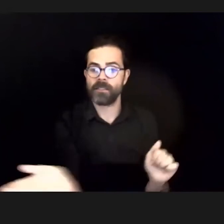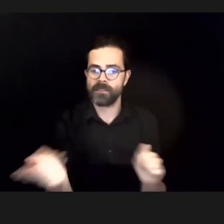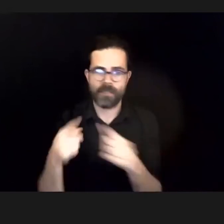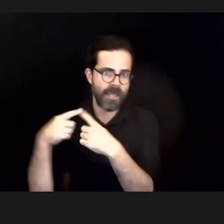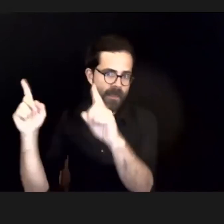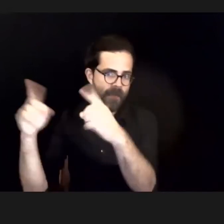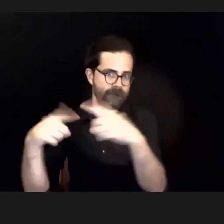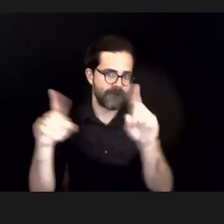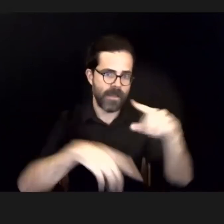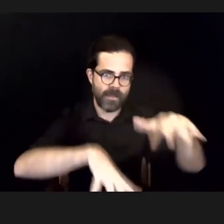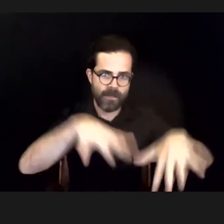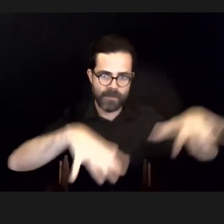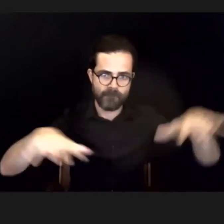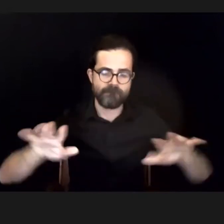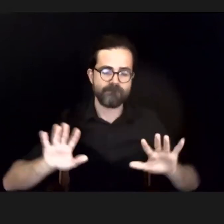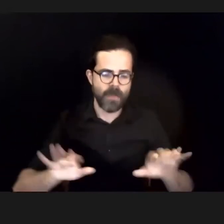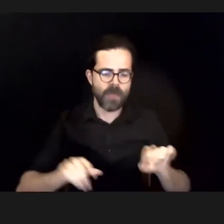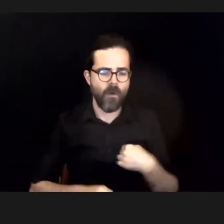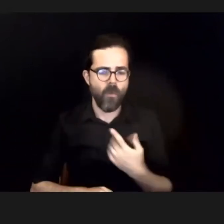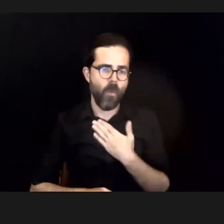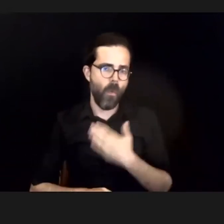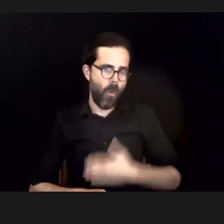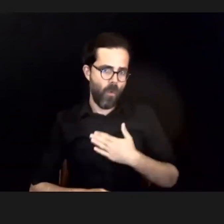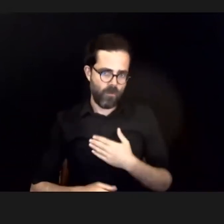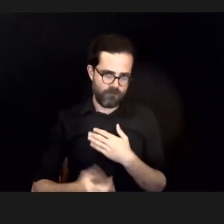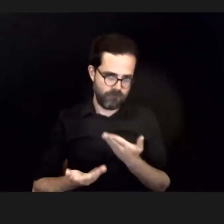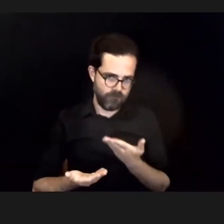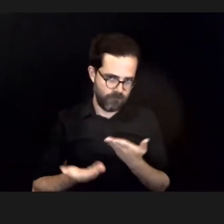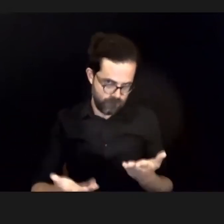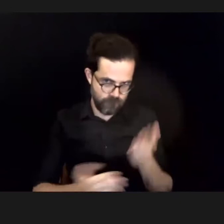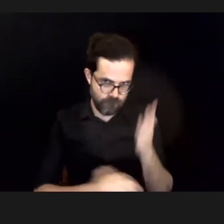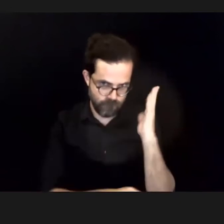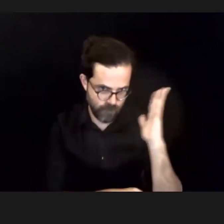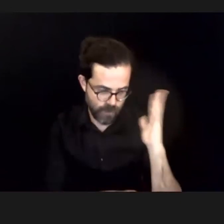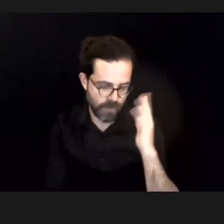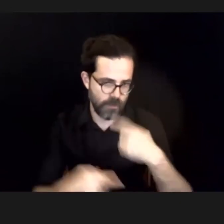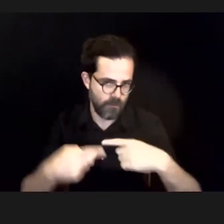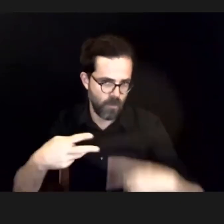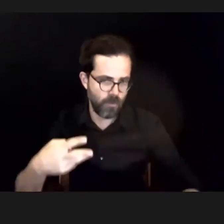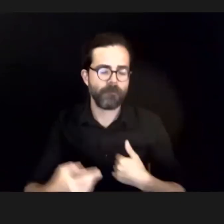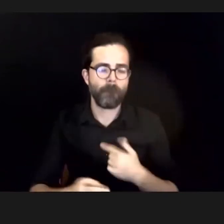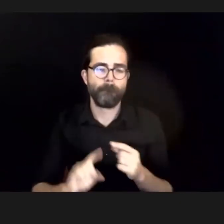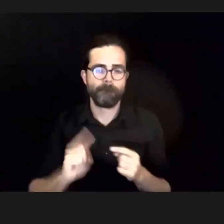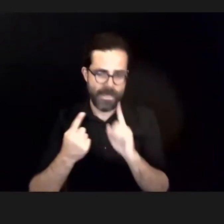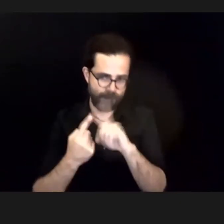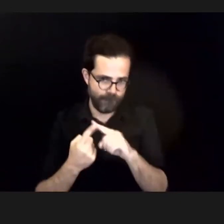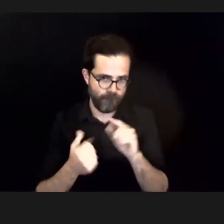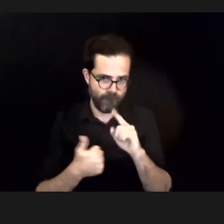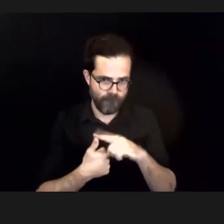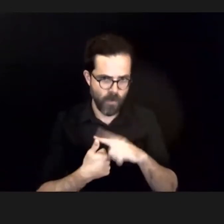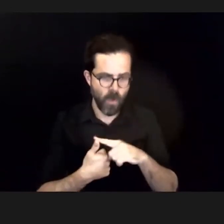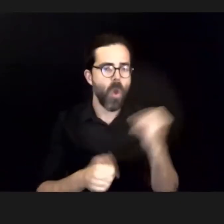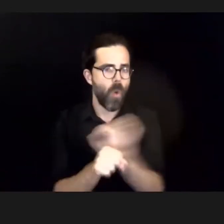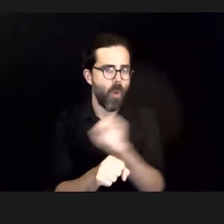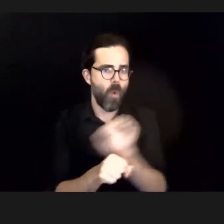next points. Firstly, we work on a regulatory level. And fundamental, the review and change of